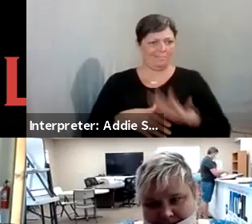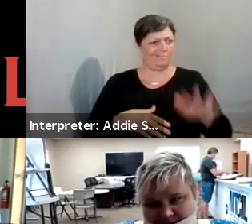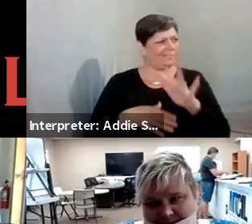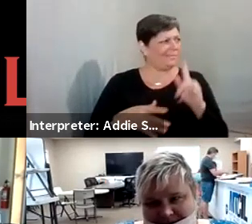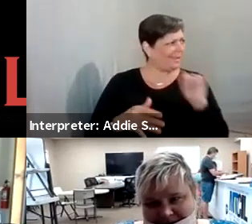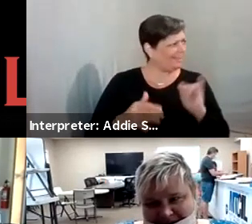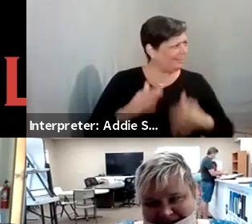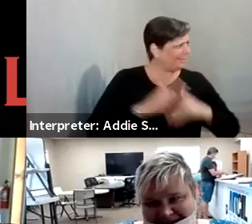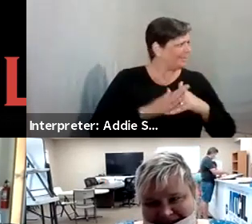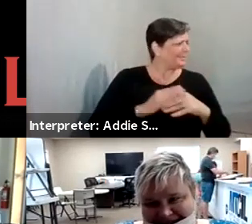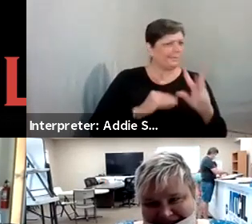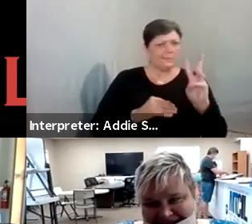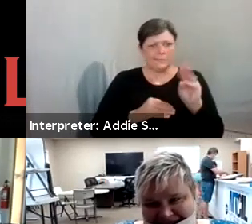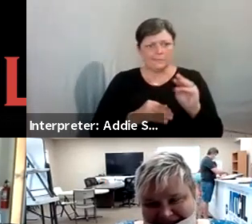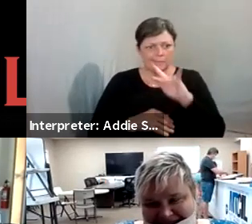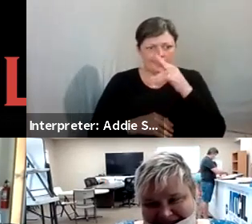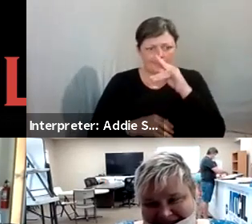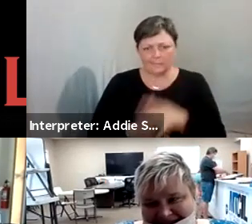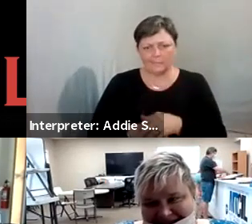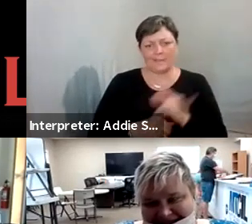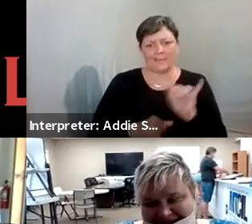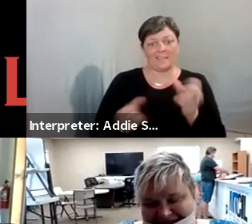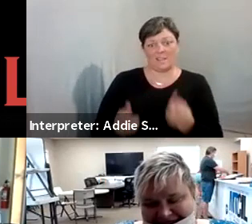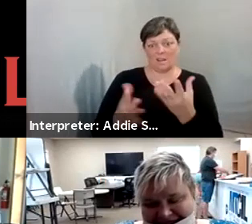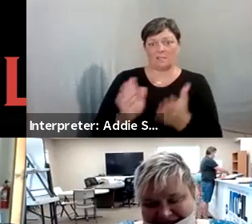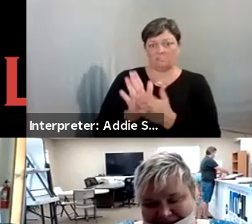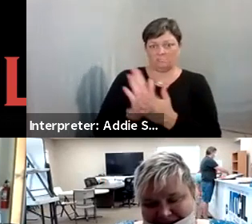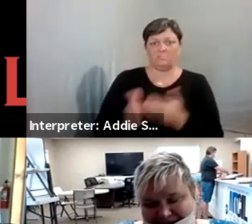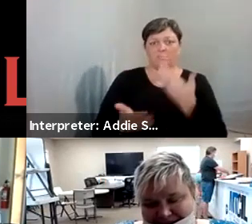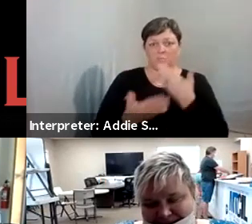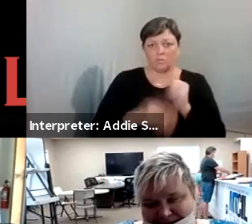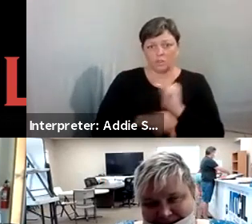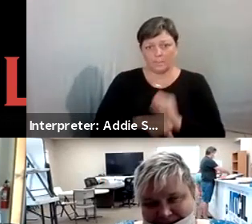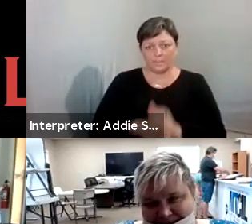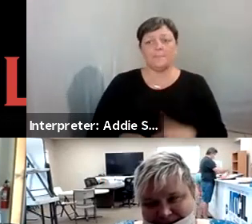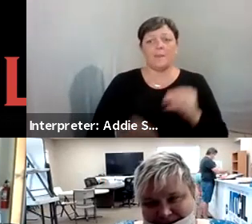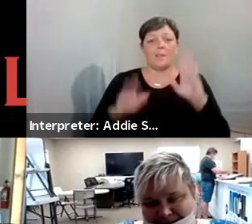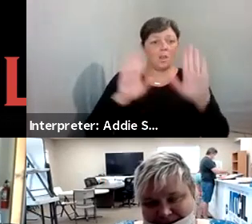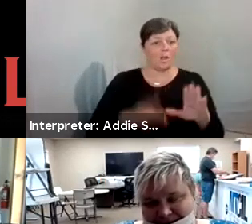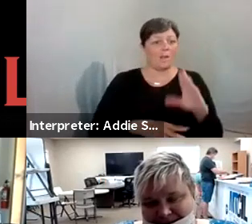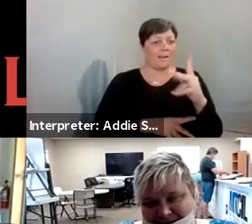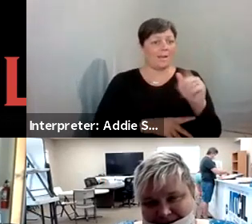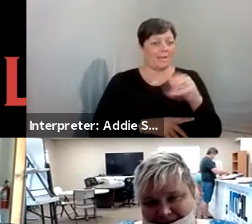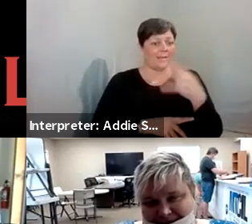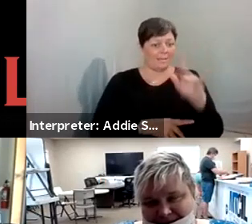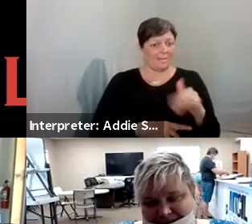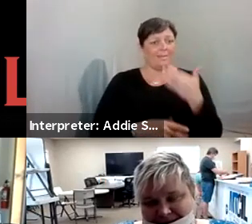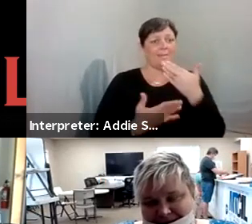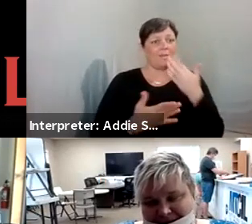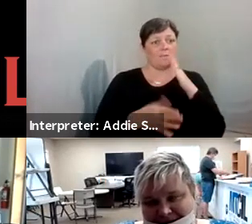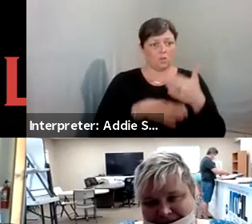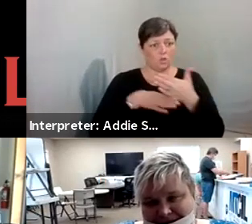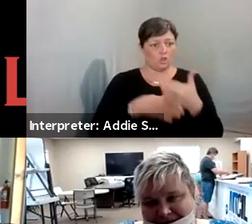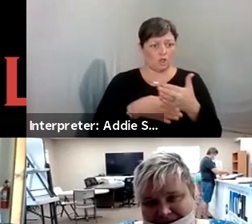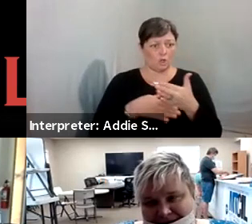out at 60, some of them, and that's a lot. Very good. Awesome. And that's awesome, Kathy. Thank you for sharing that, because I think